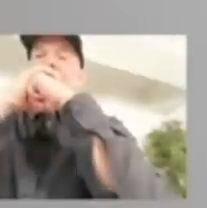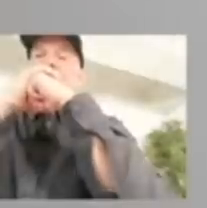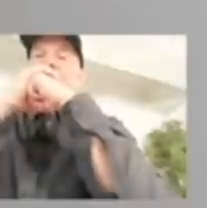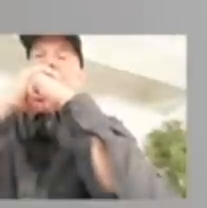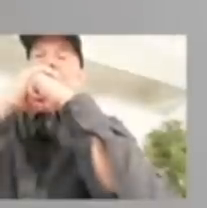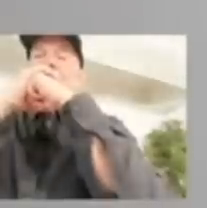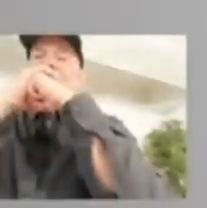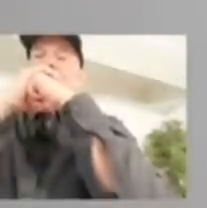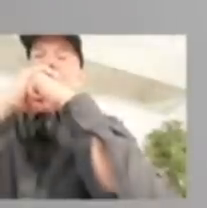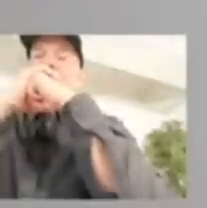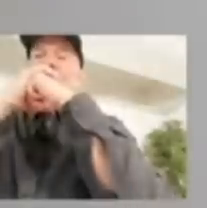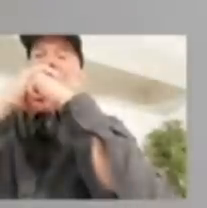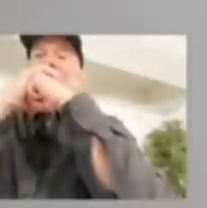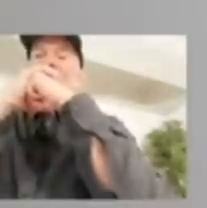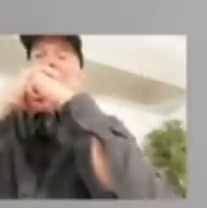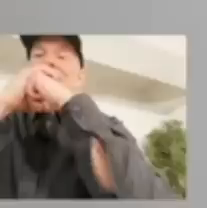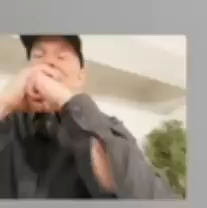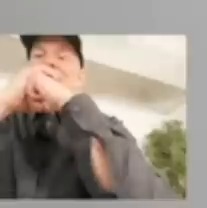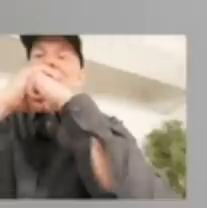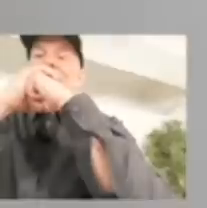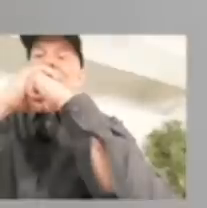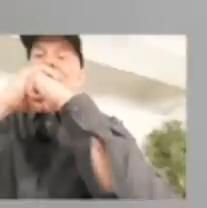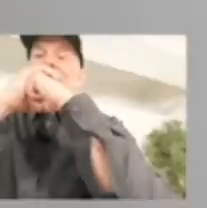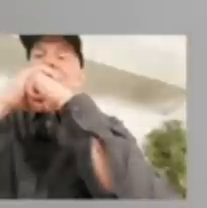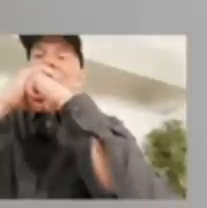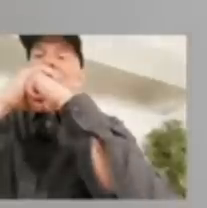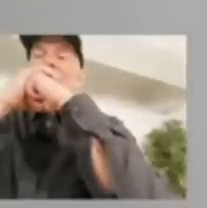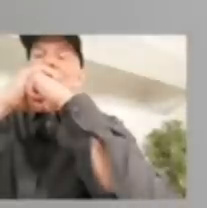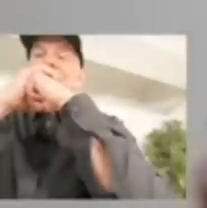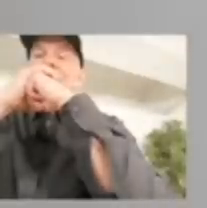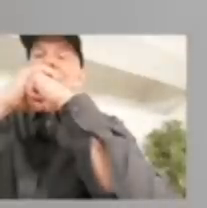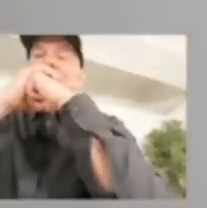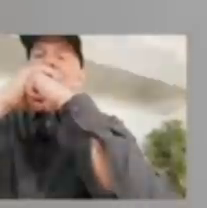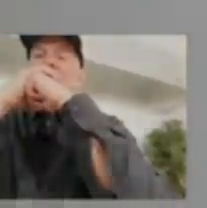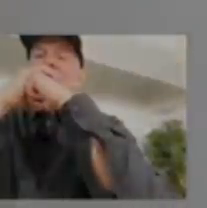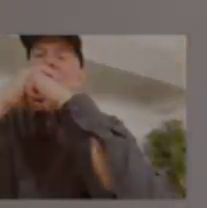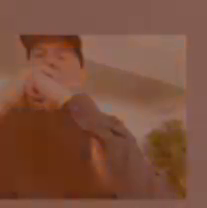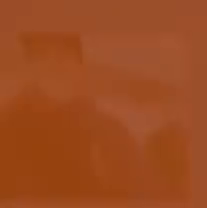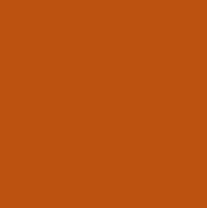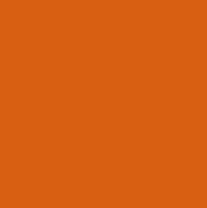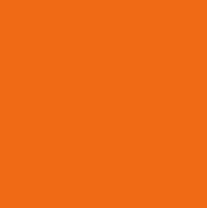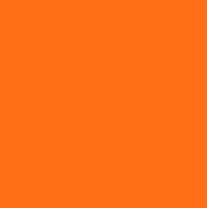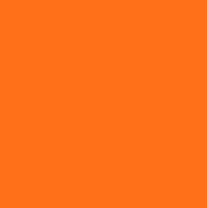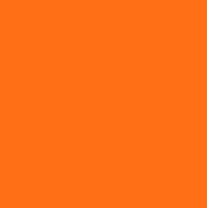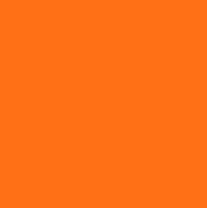maybe it may be even a bit later before we see some of the real meaty 2021 aero actually hitting that car.